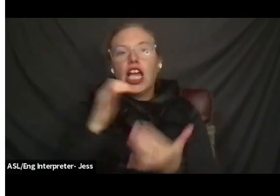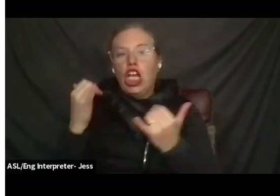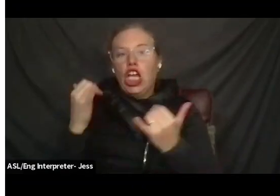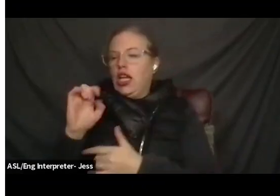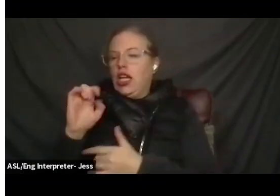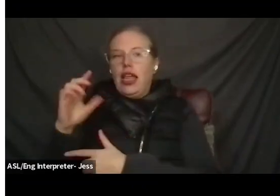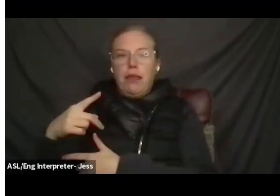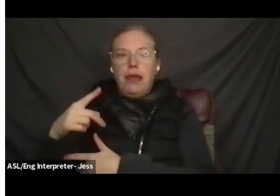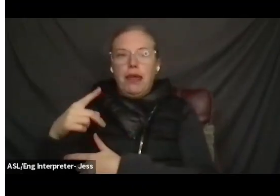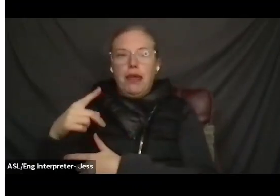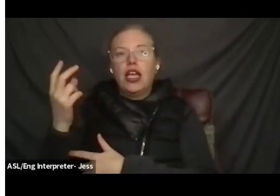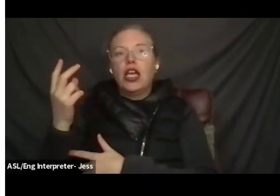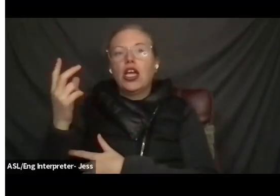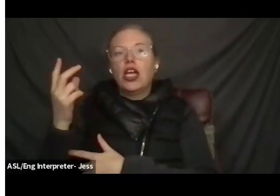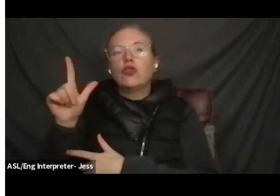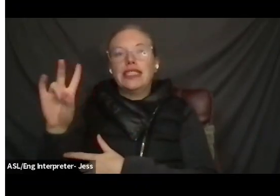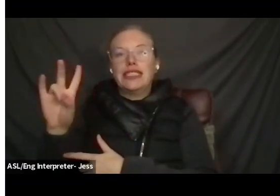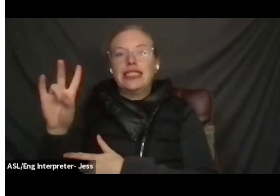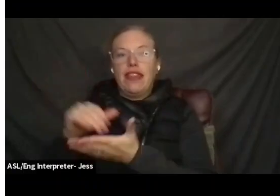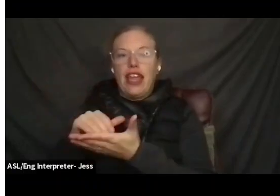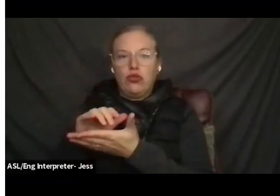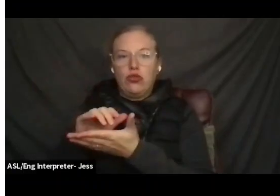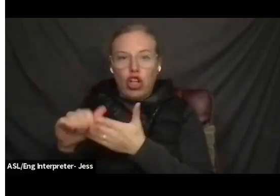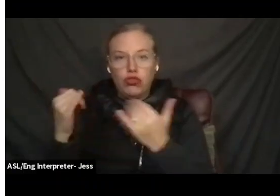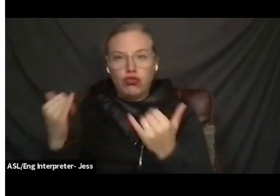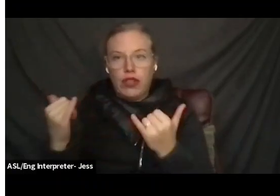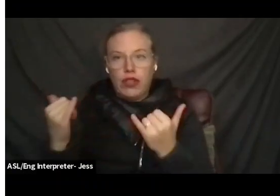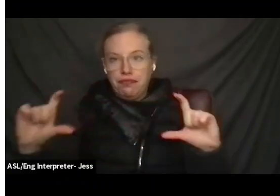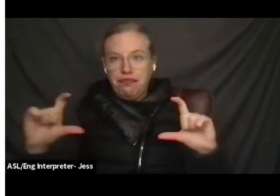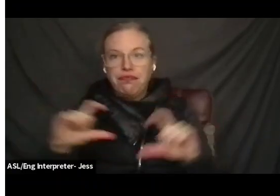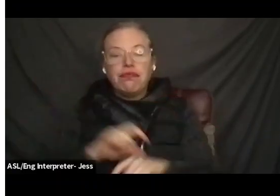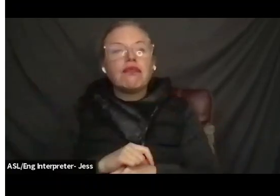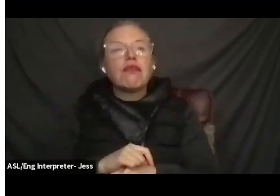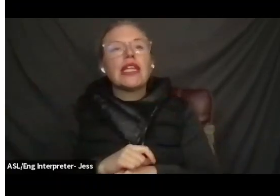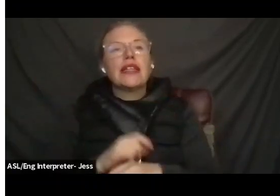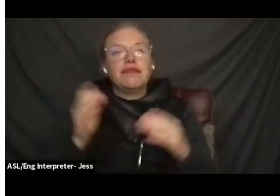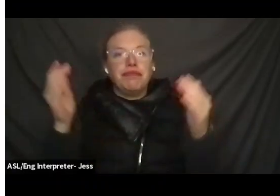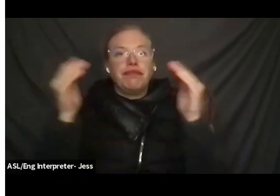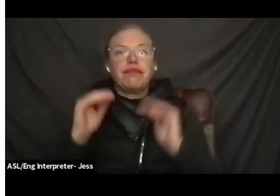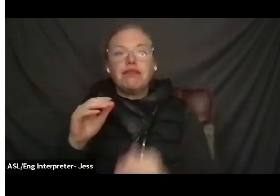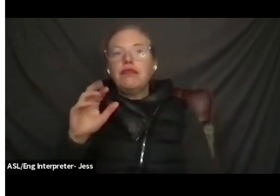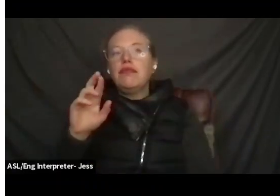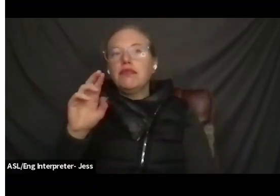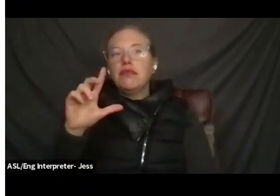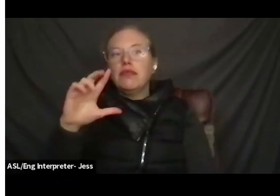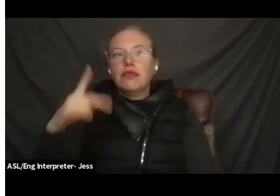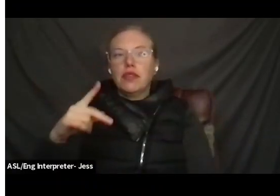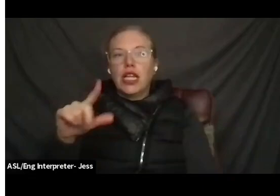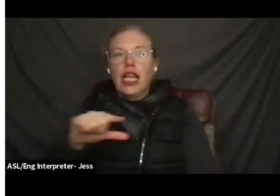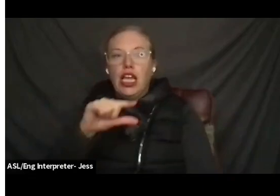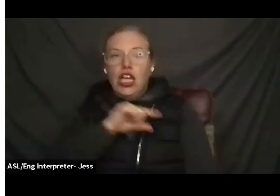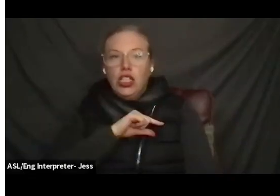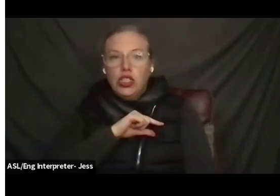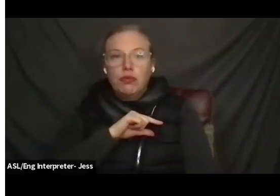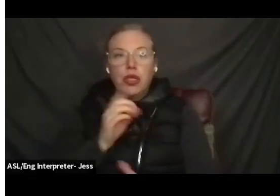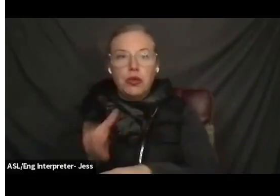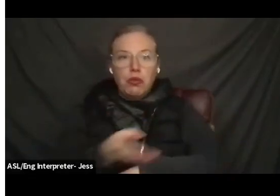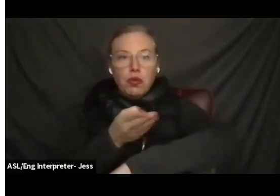is $27,000. Next, we'll go to eligible improvements. For the